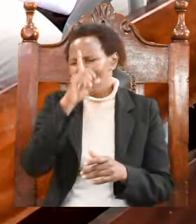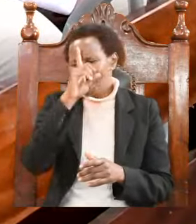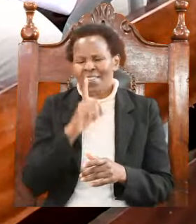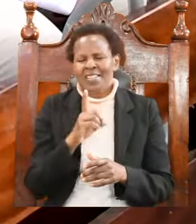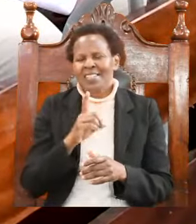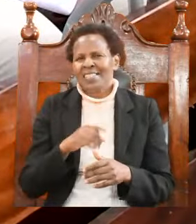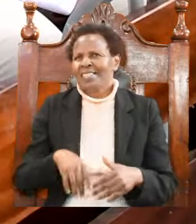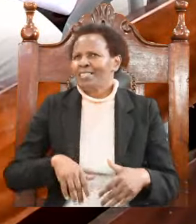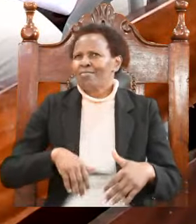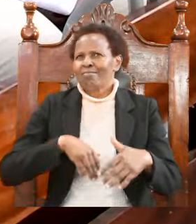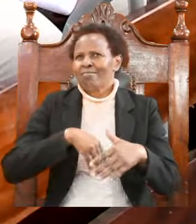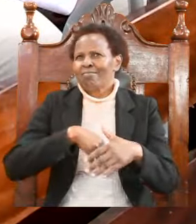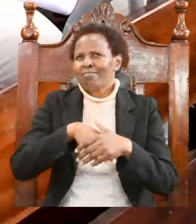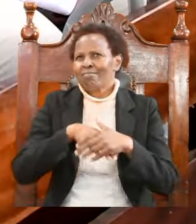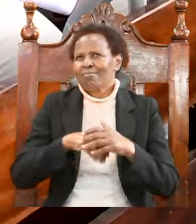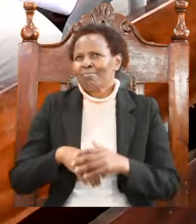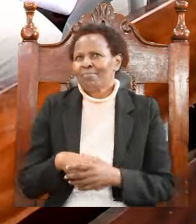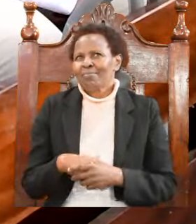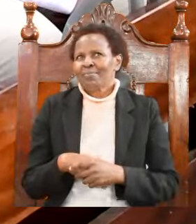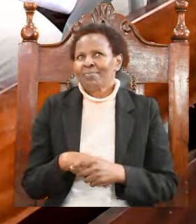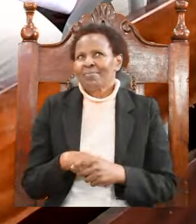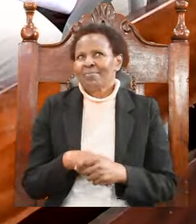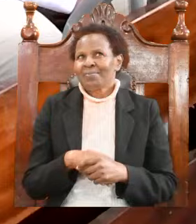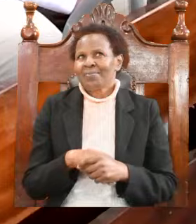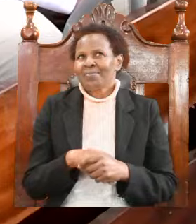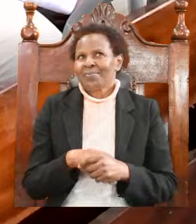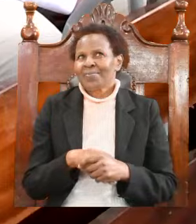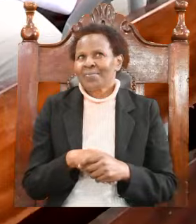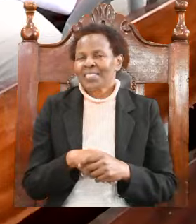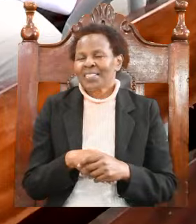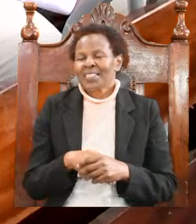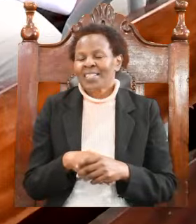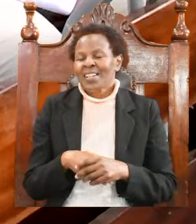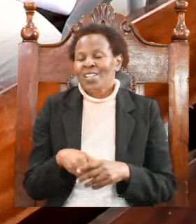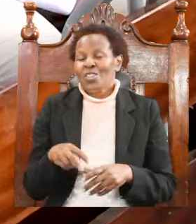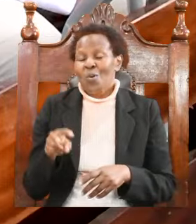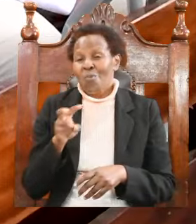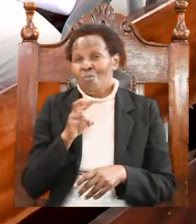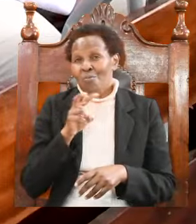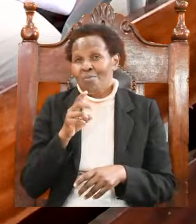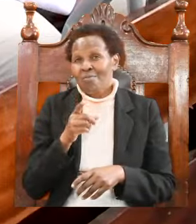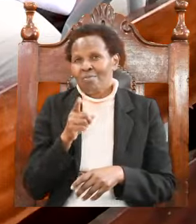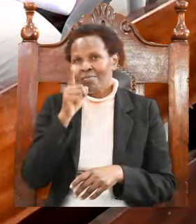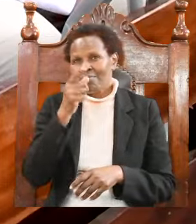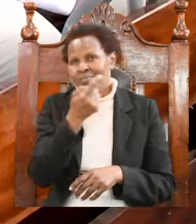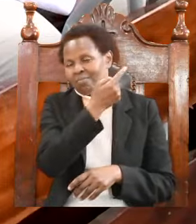Ken, do you have something to, I think it's a 5 seconds thing.